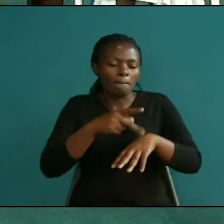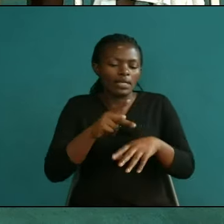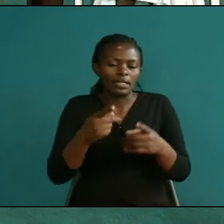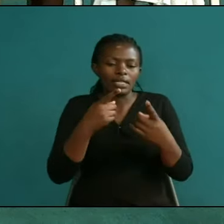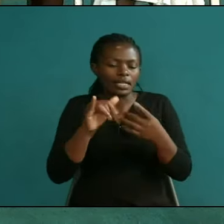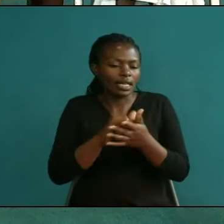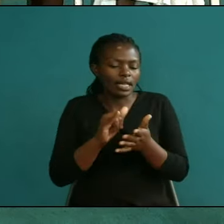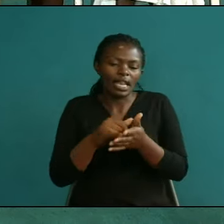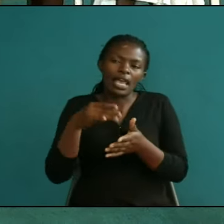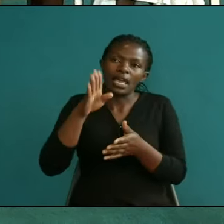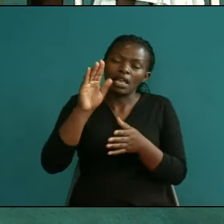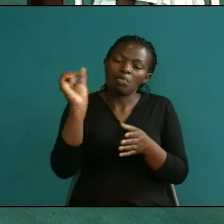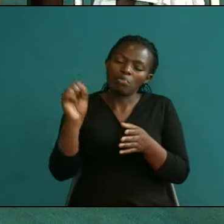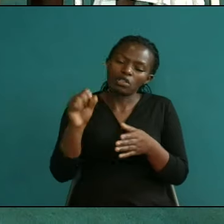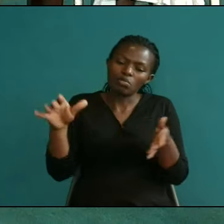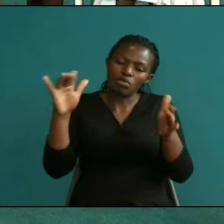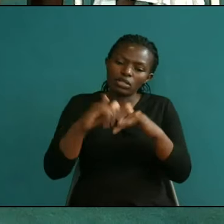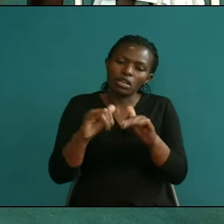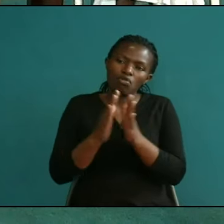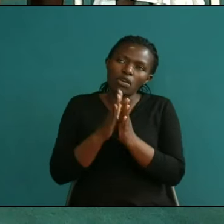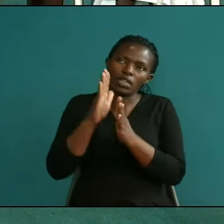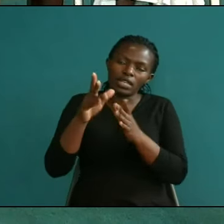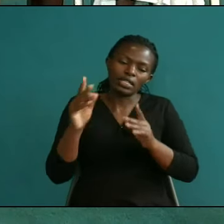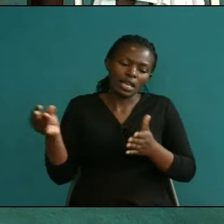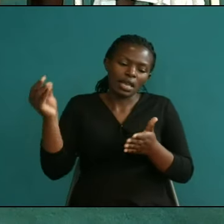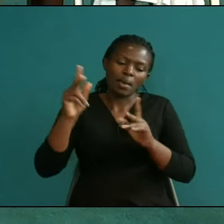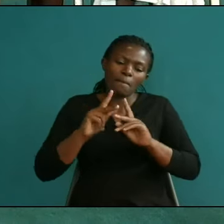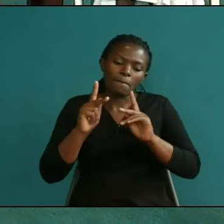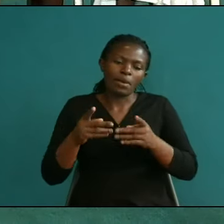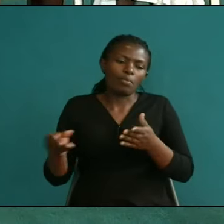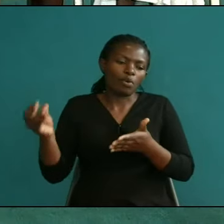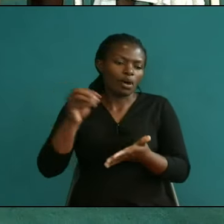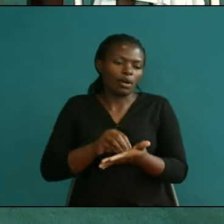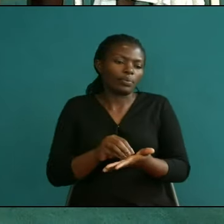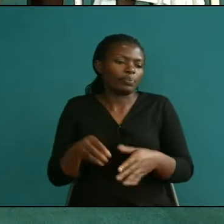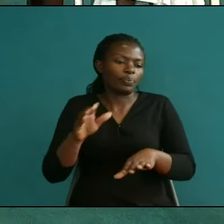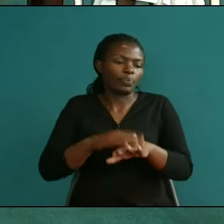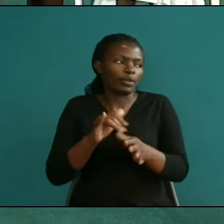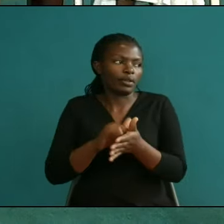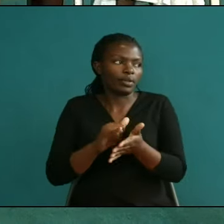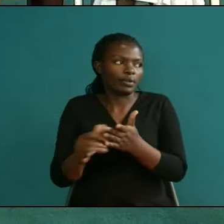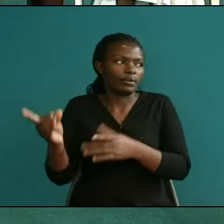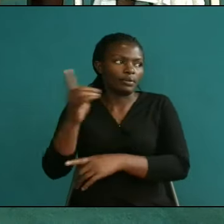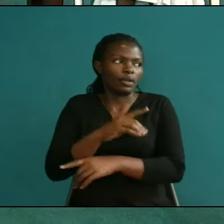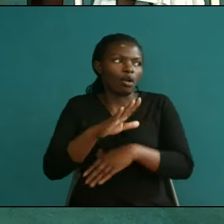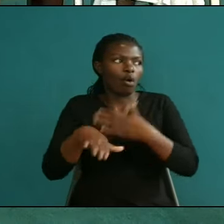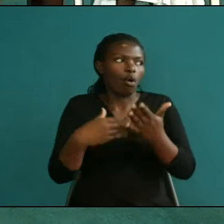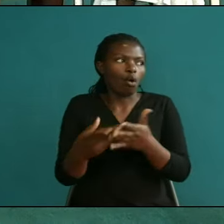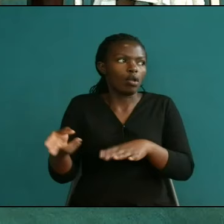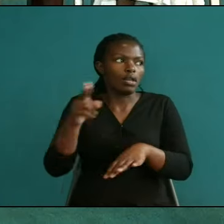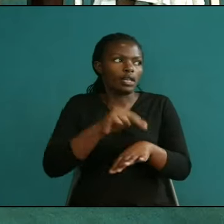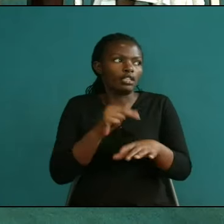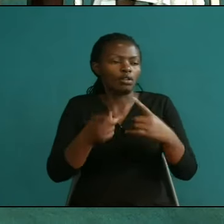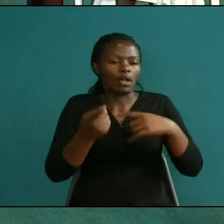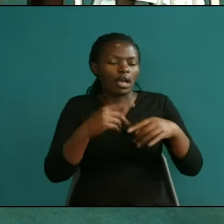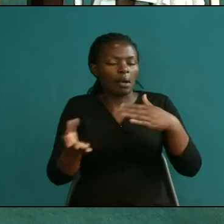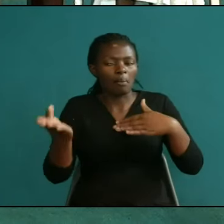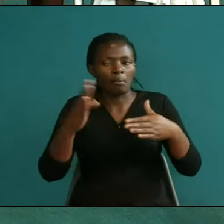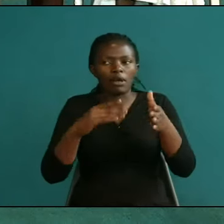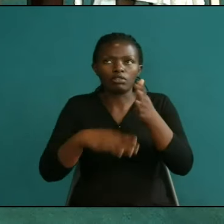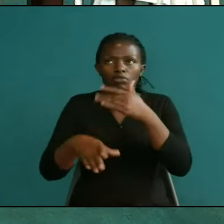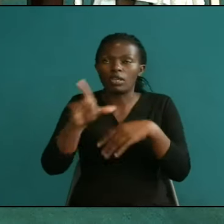dwell among his people again. On that day, when many nations will turn to the Lord and be joined to his